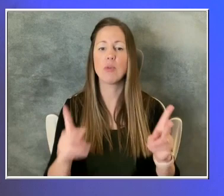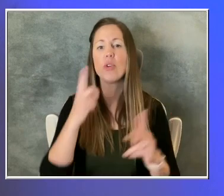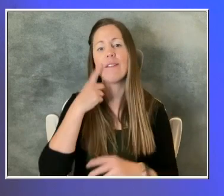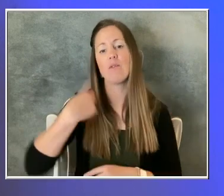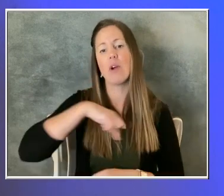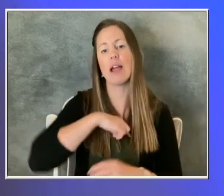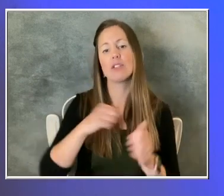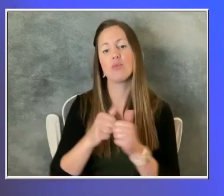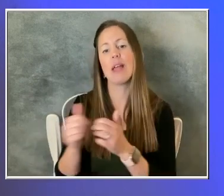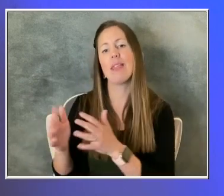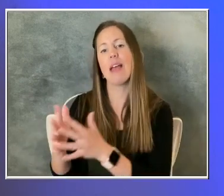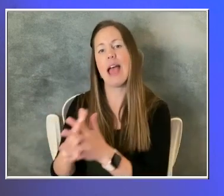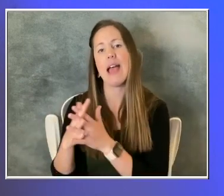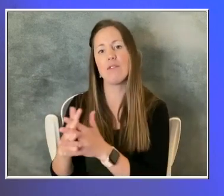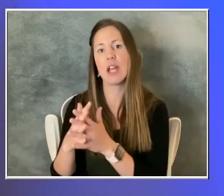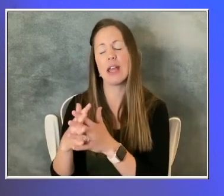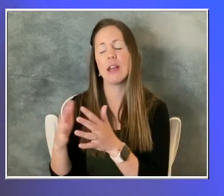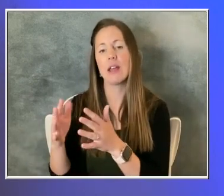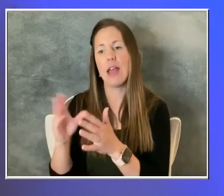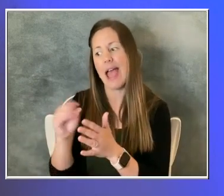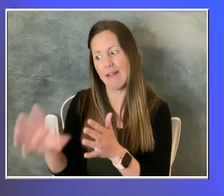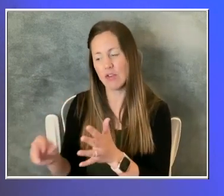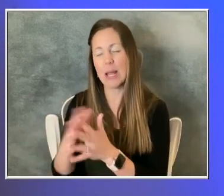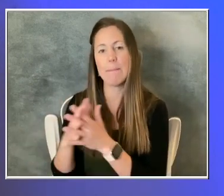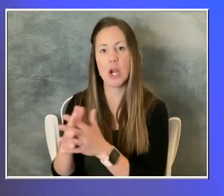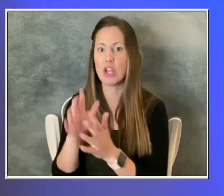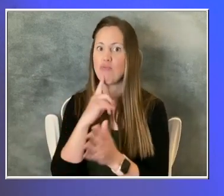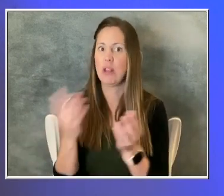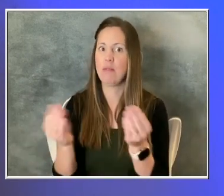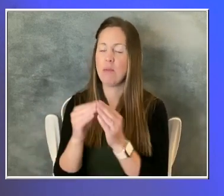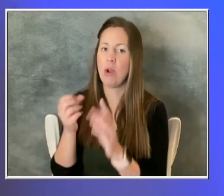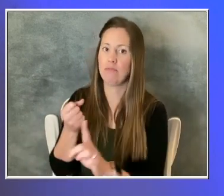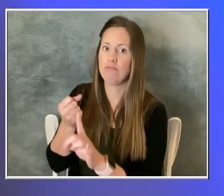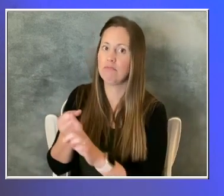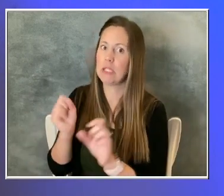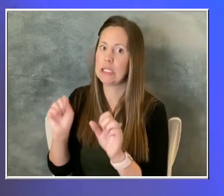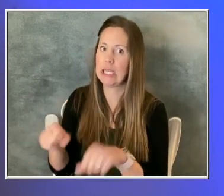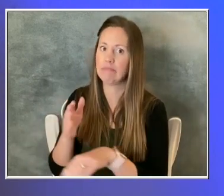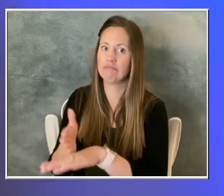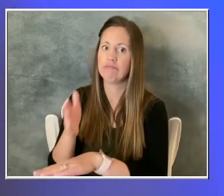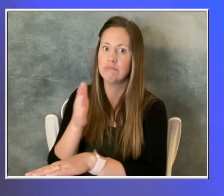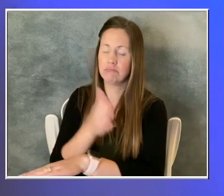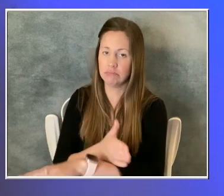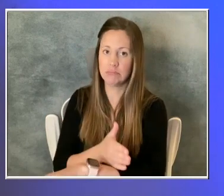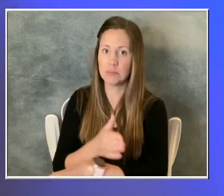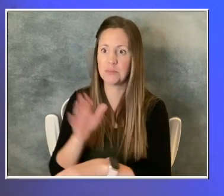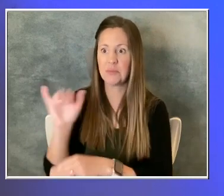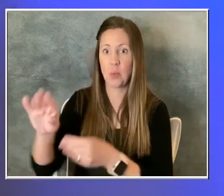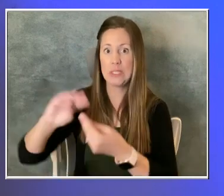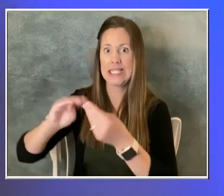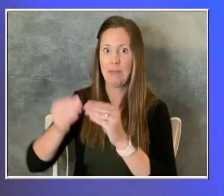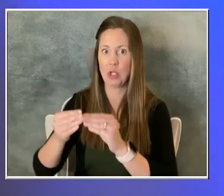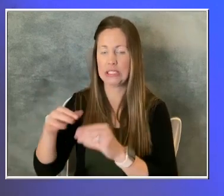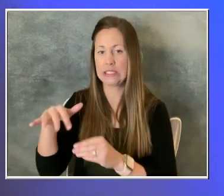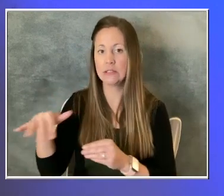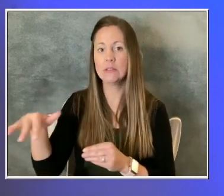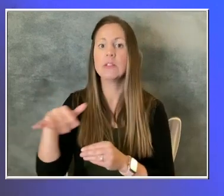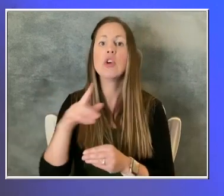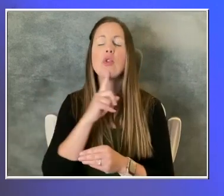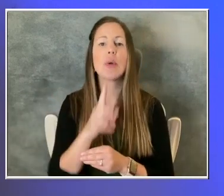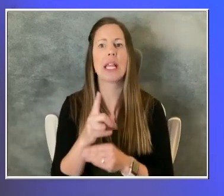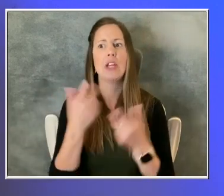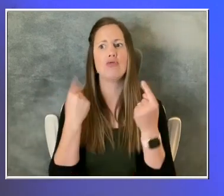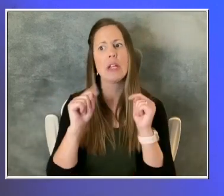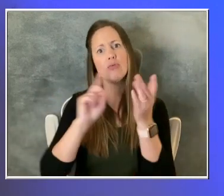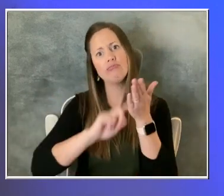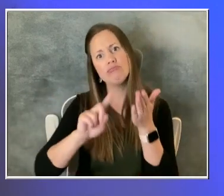to really have a greater impact. So again, a theory that we're sort of exploring and trying to get more data on, but really I